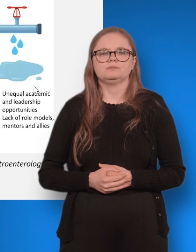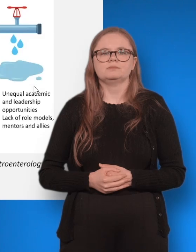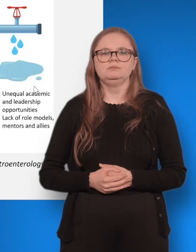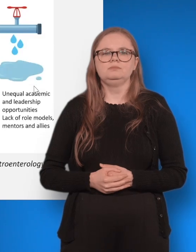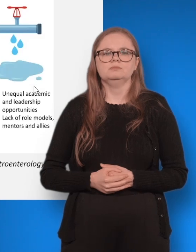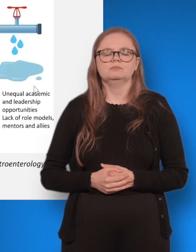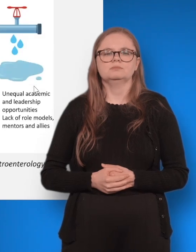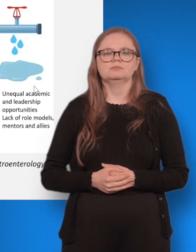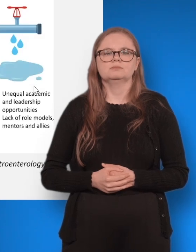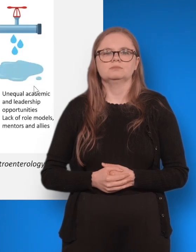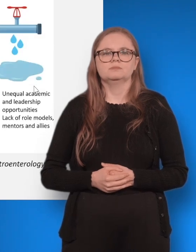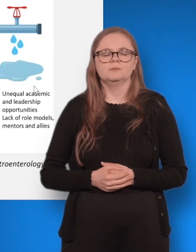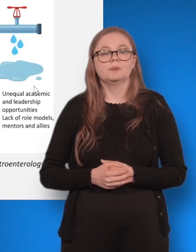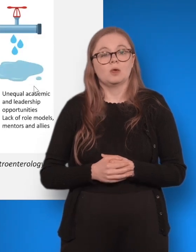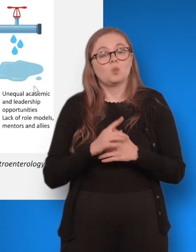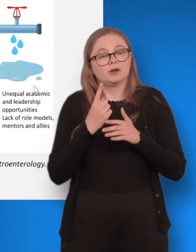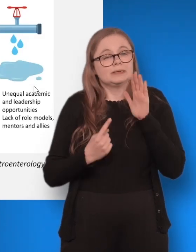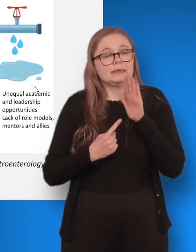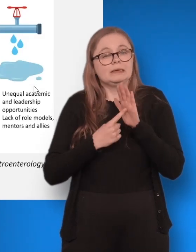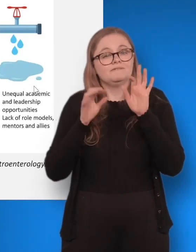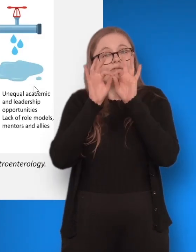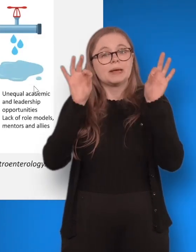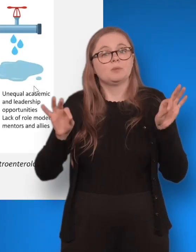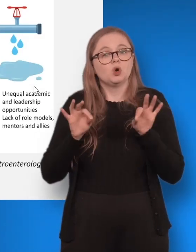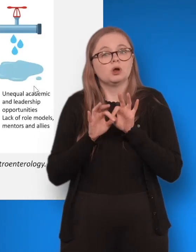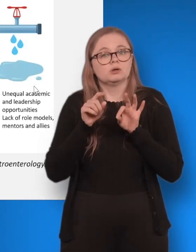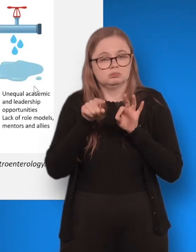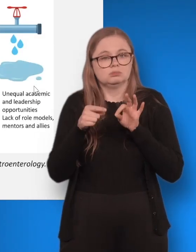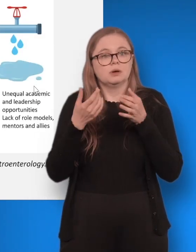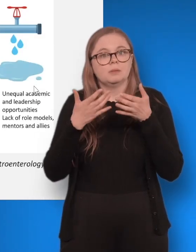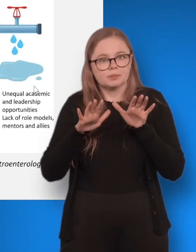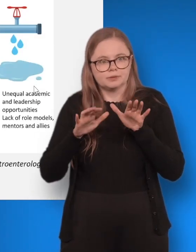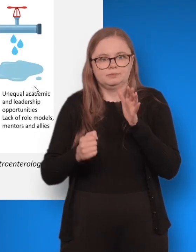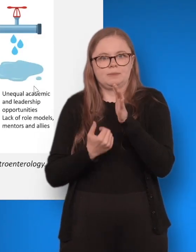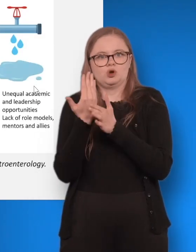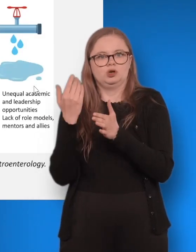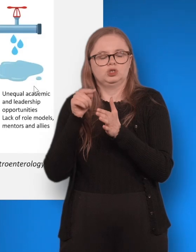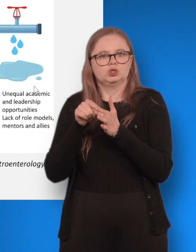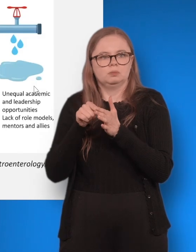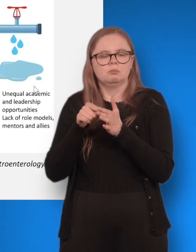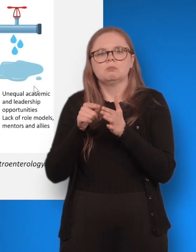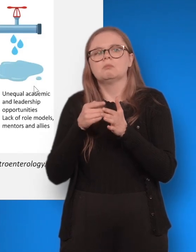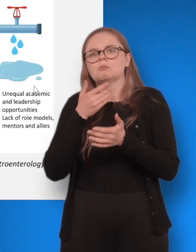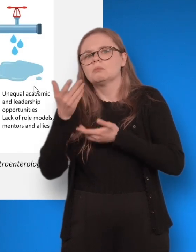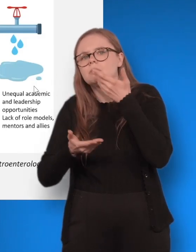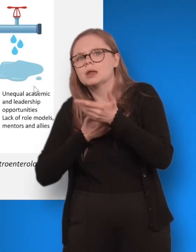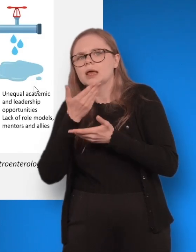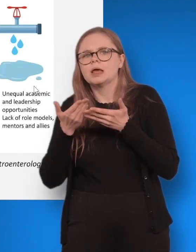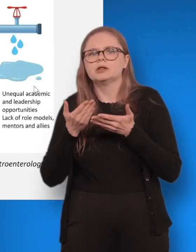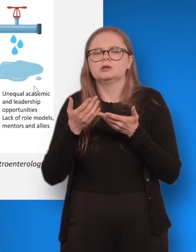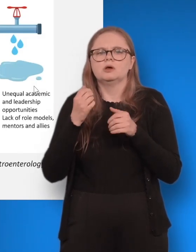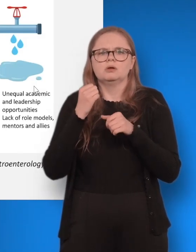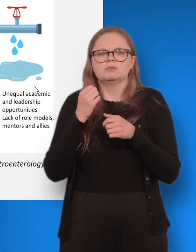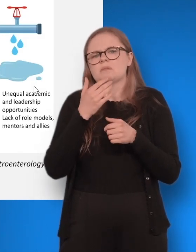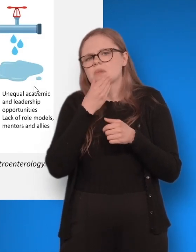One of the key frameworks that has emerged to explain the gender gap in STEM is the leaky